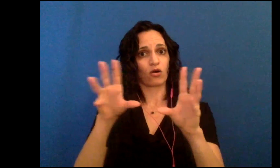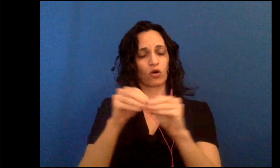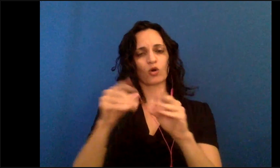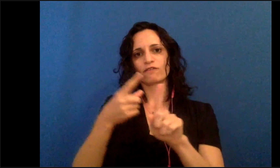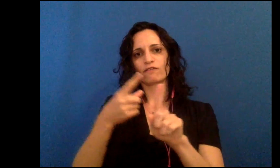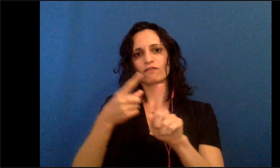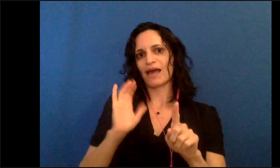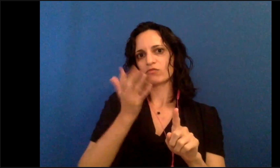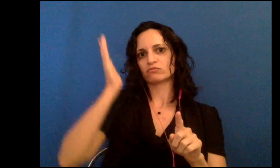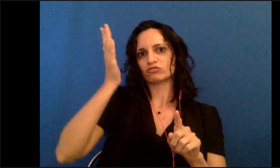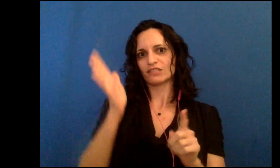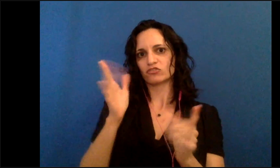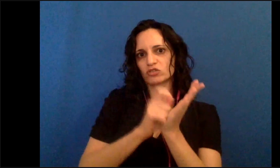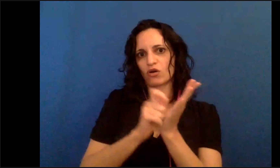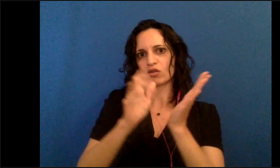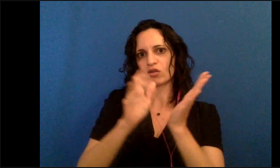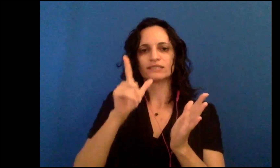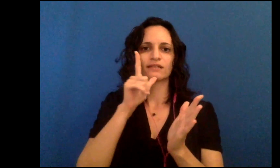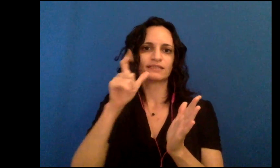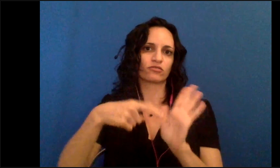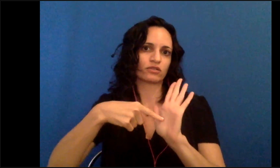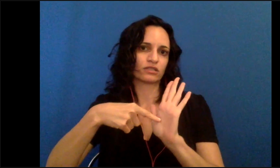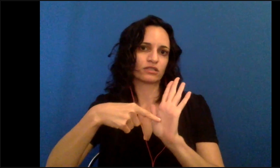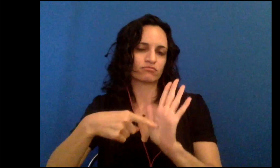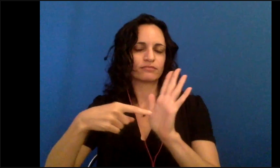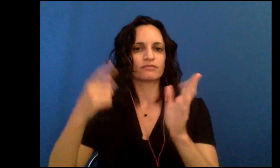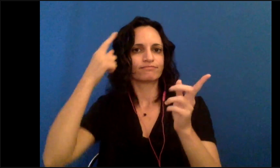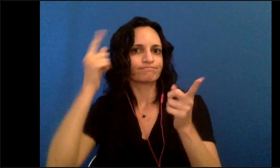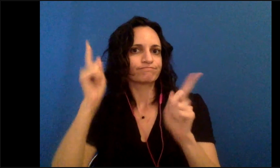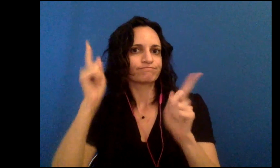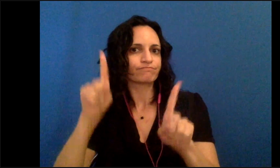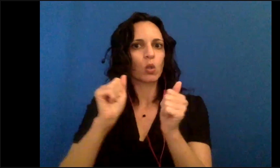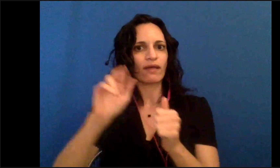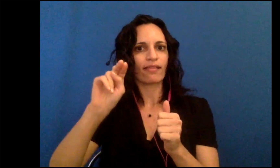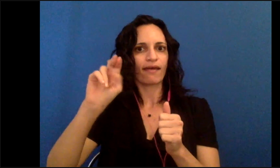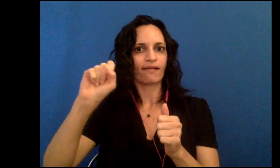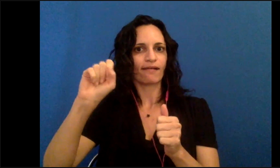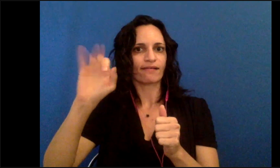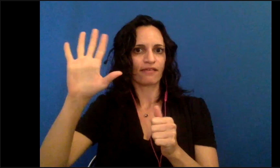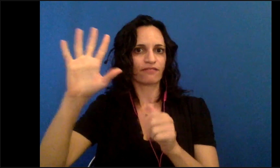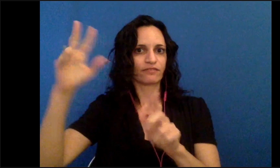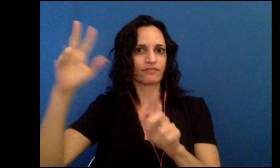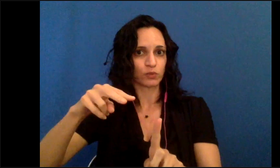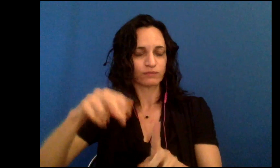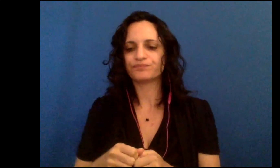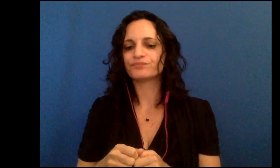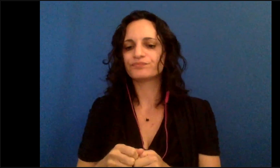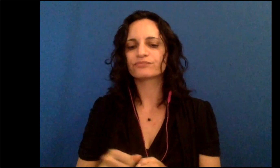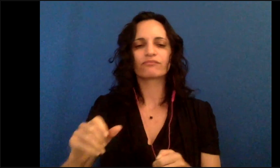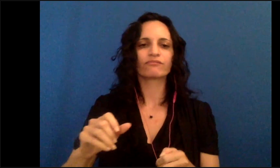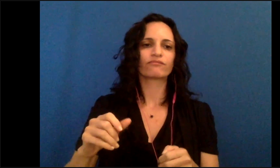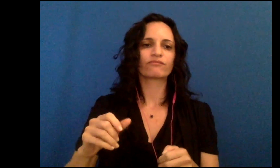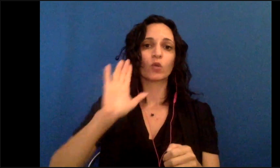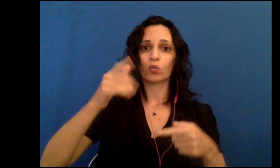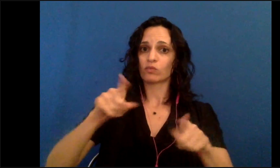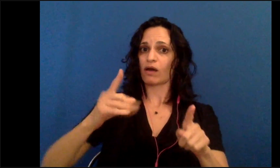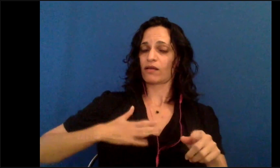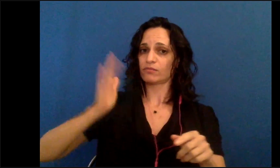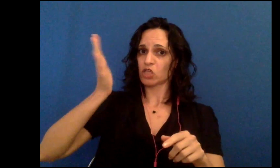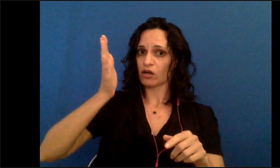not necessarily reflect the views of the National Science Foundation. While I'm talking, you'll be seeing a brief slideshow about the LSA and what we